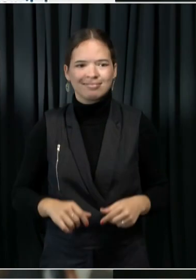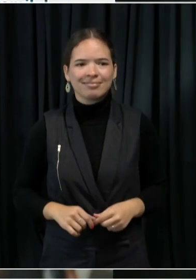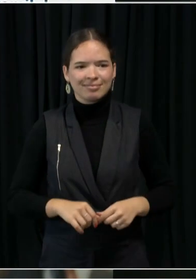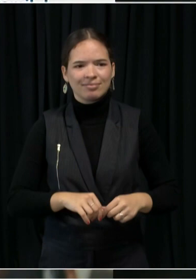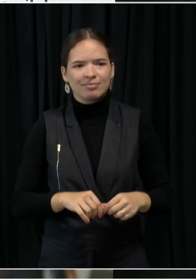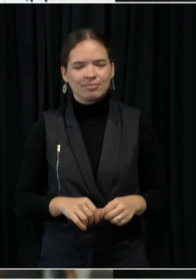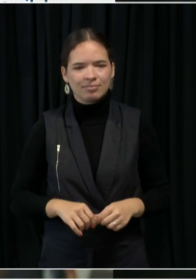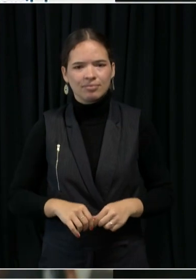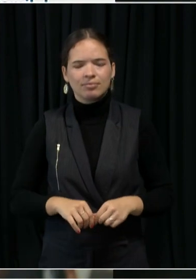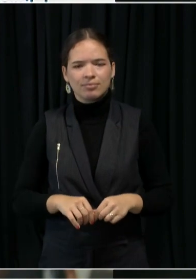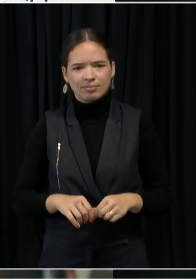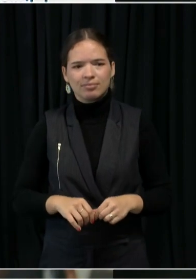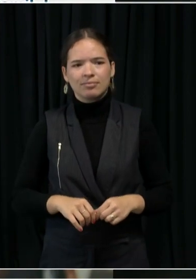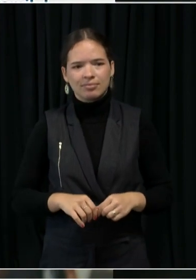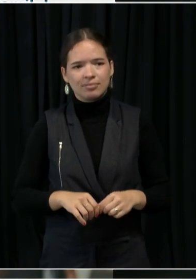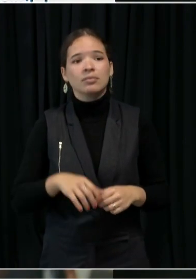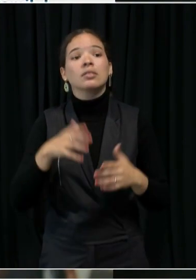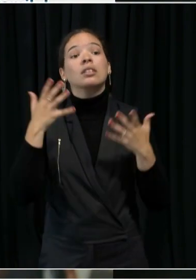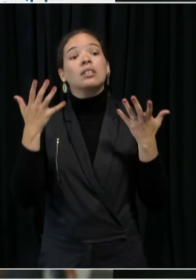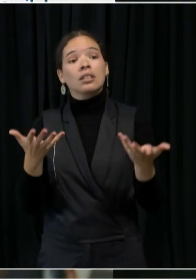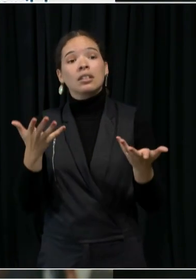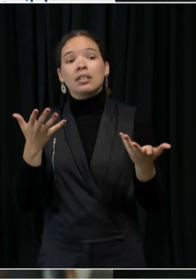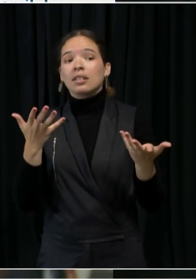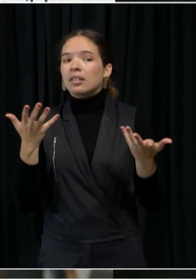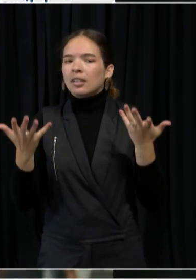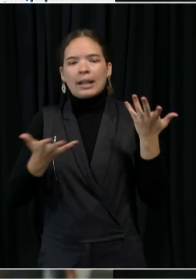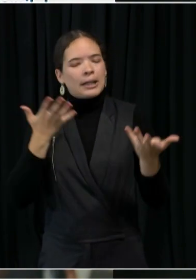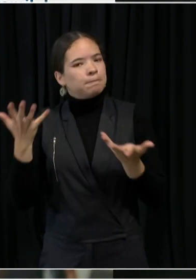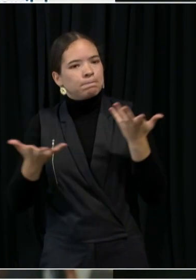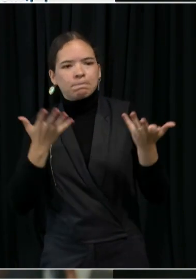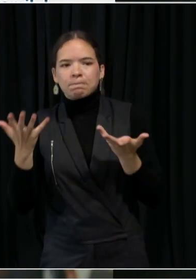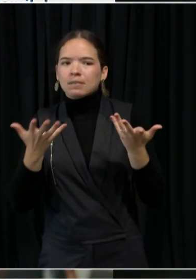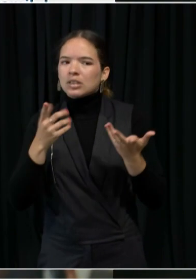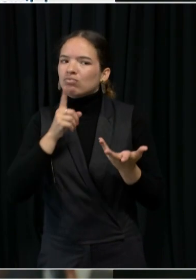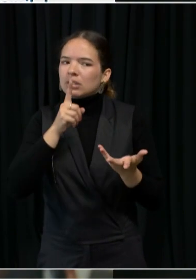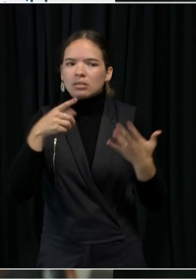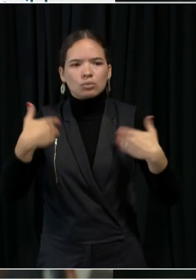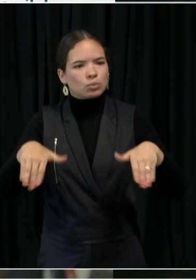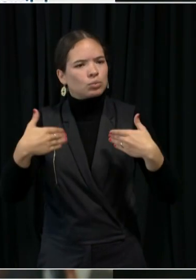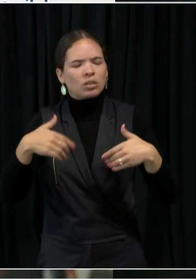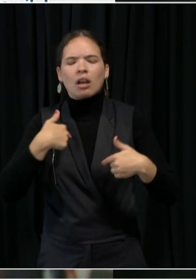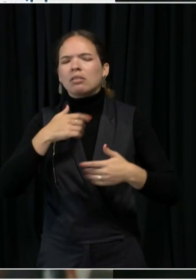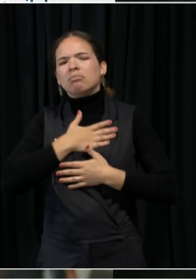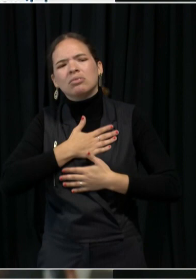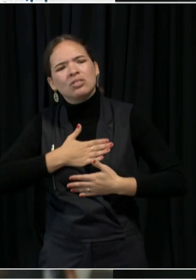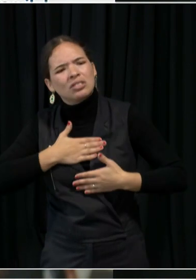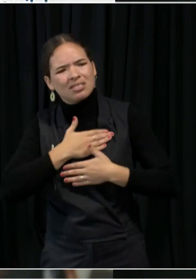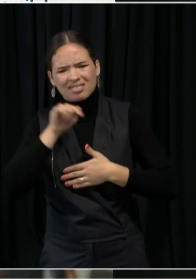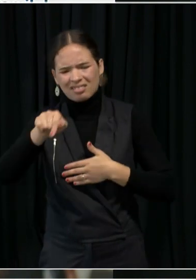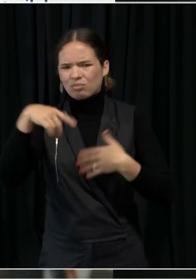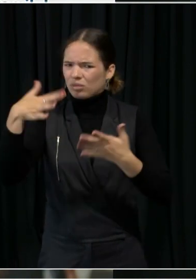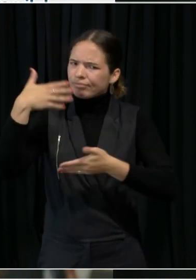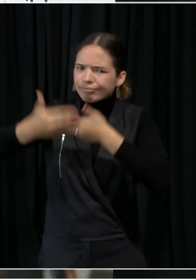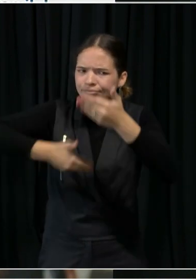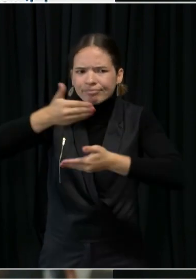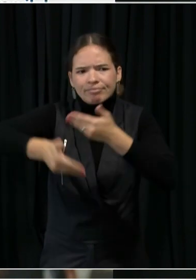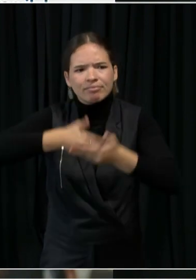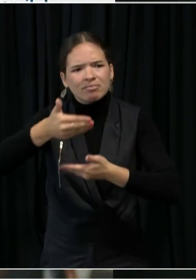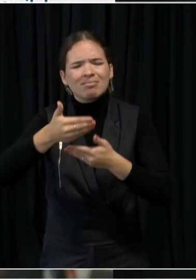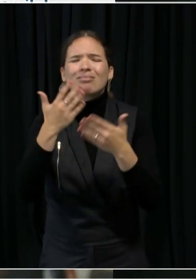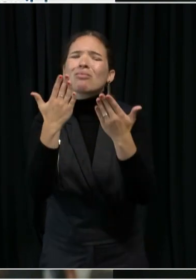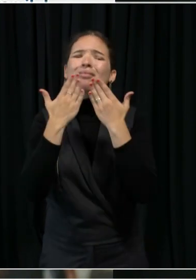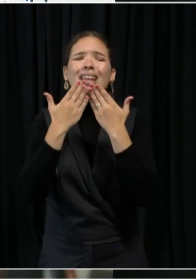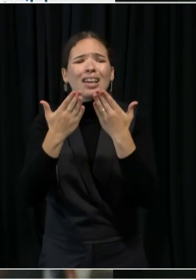And just so very pleased about the progress we're making. I want to thank the Universal